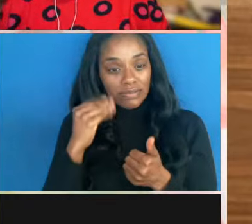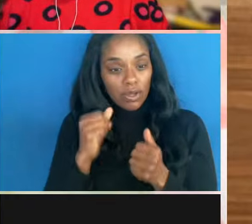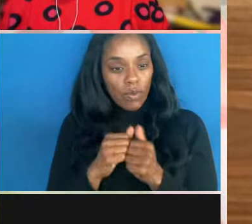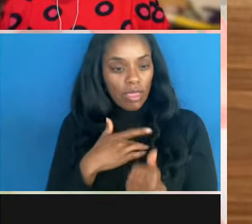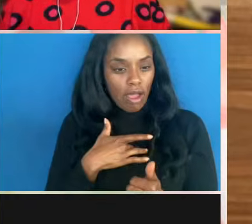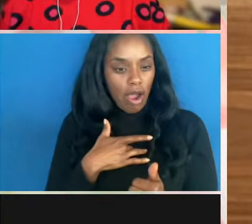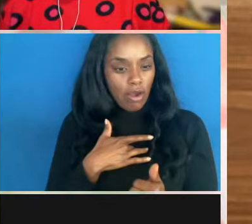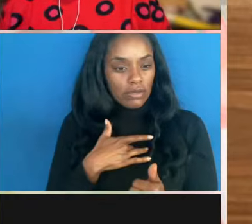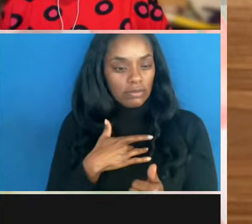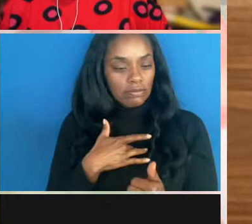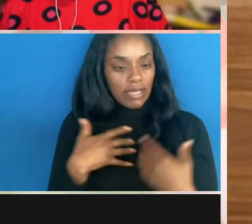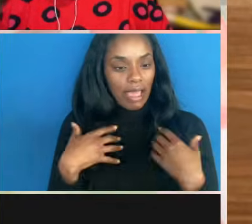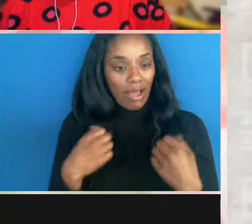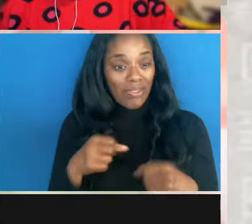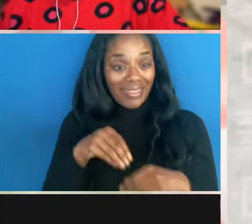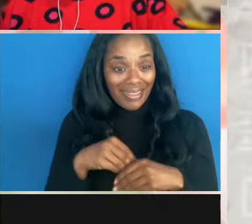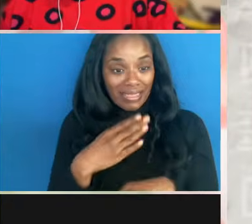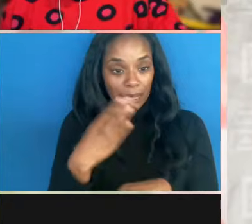Black community.